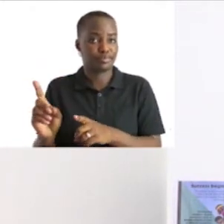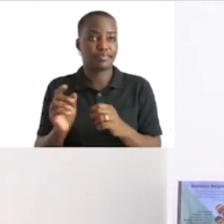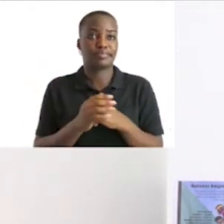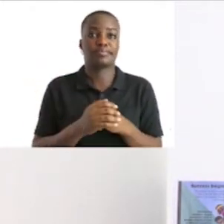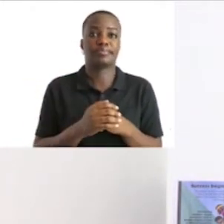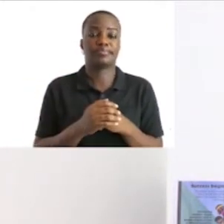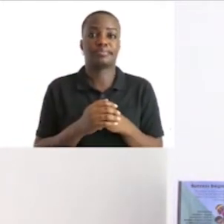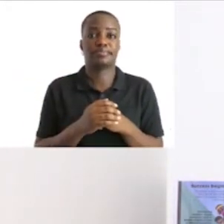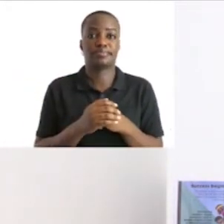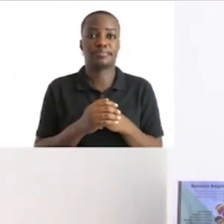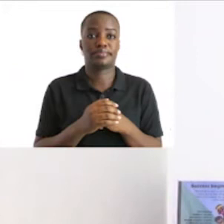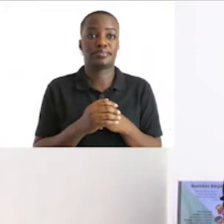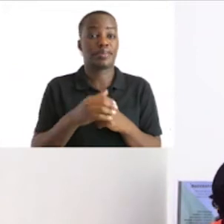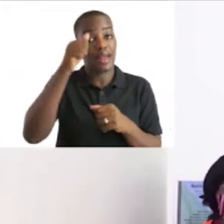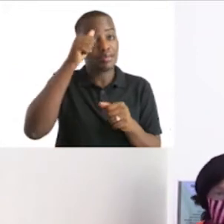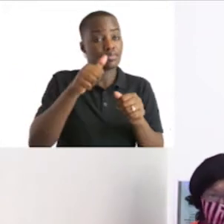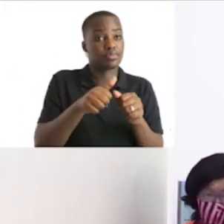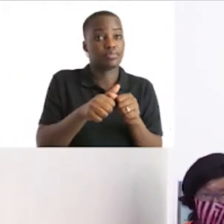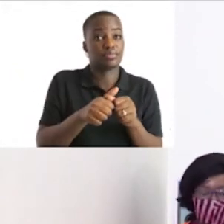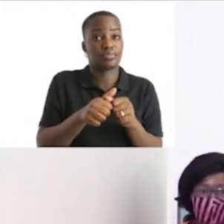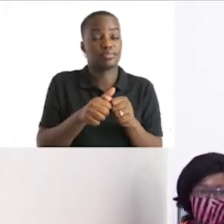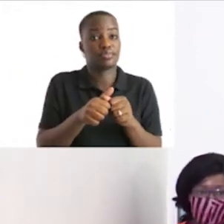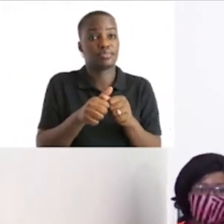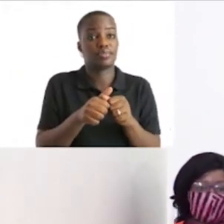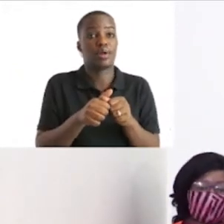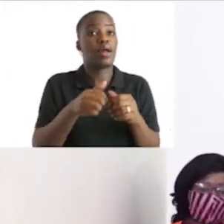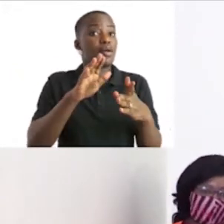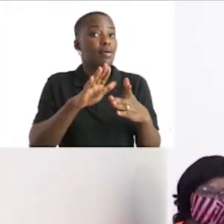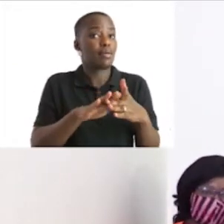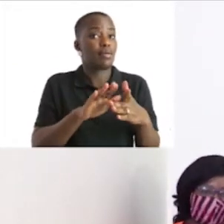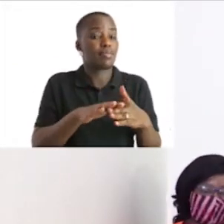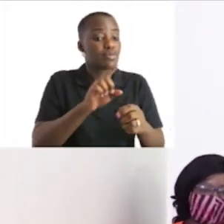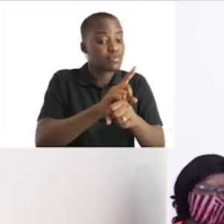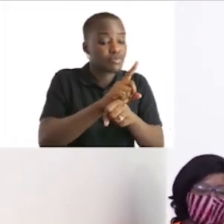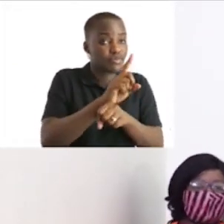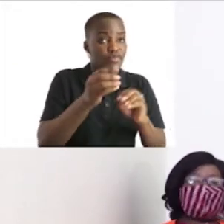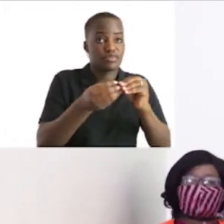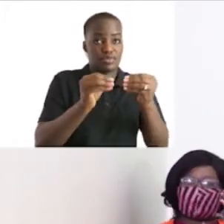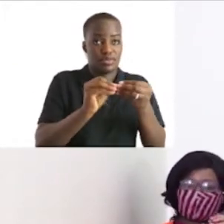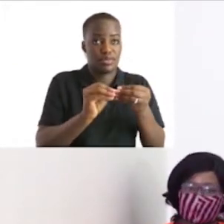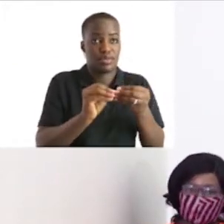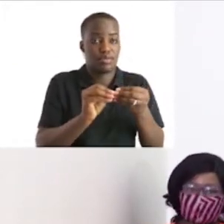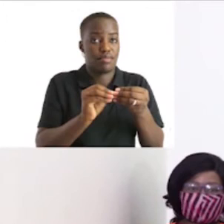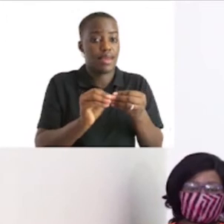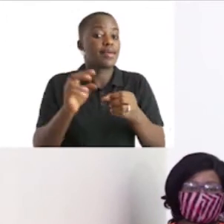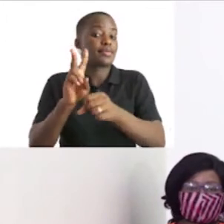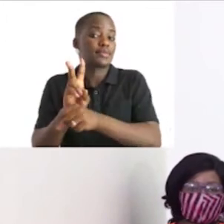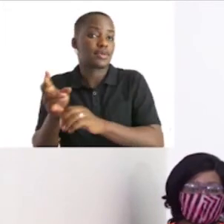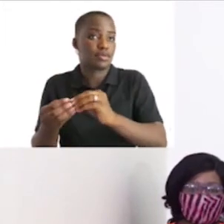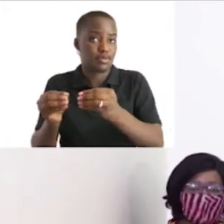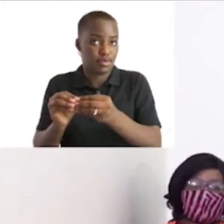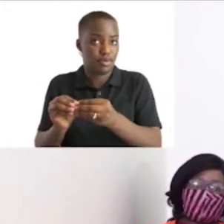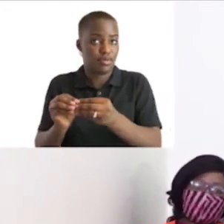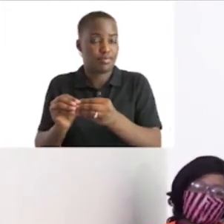dash. Now remember, I told you about the first digit in a number and the second digit in a